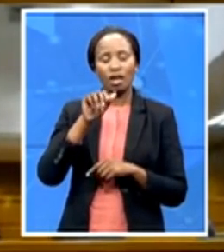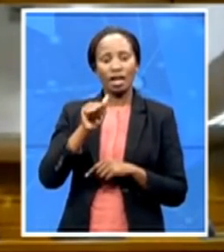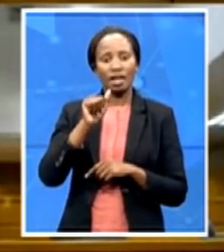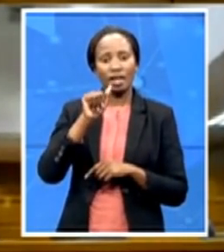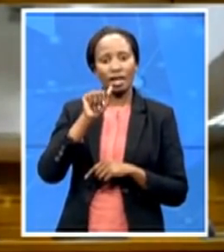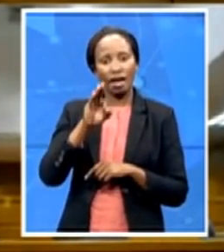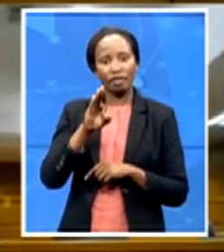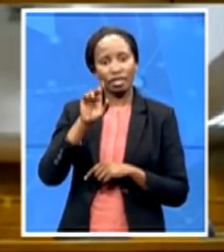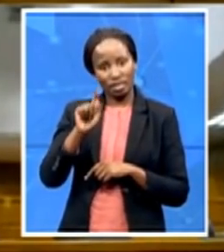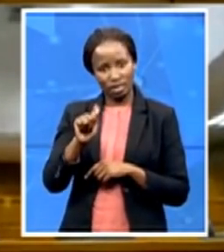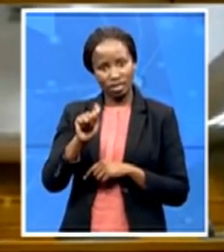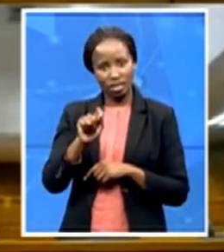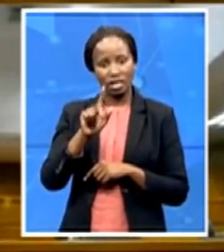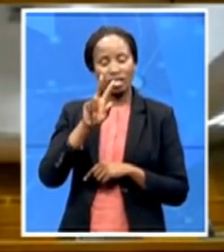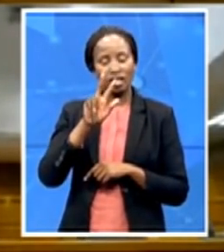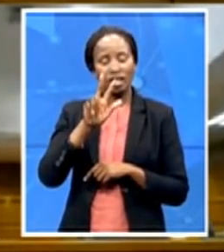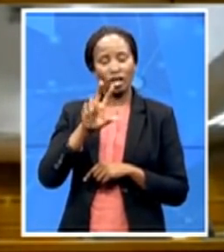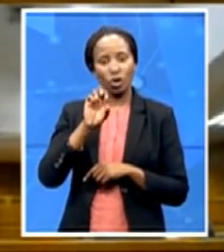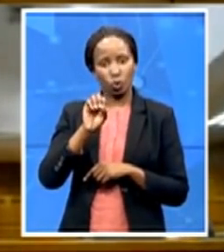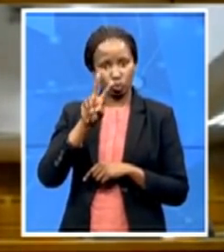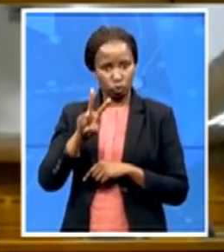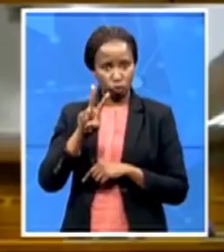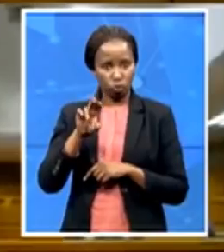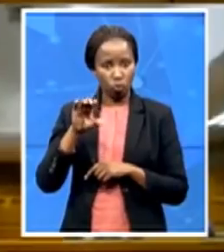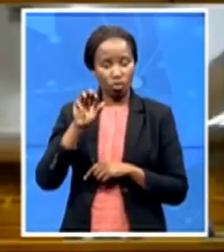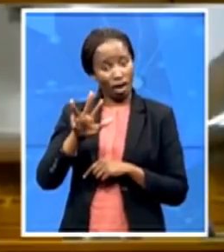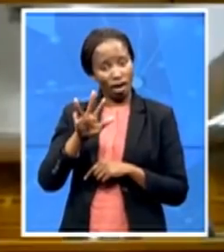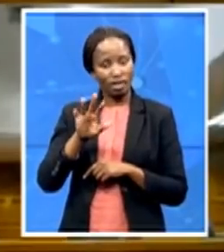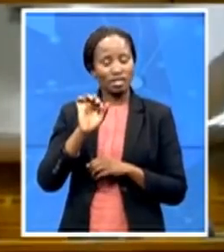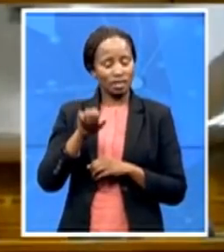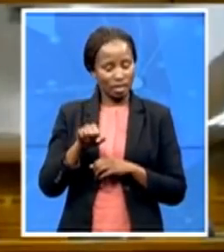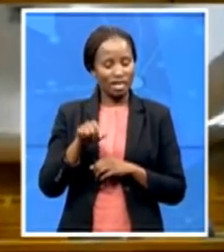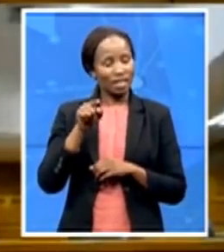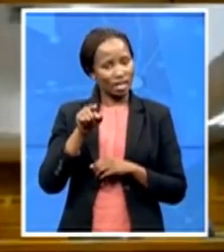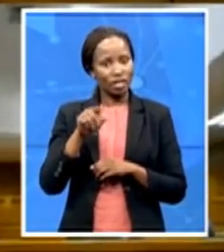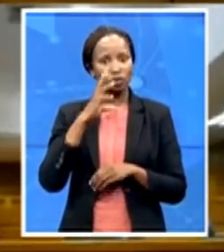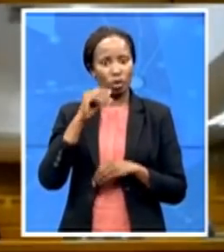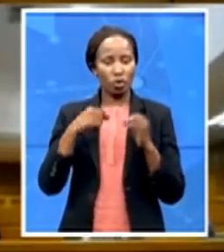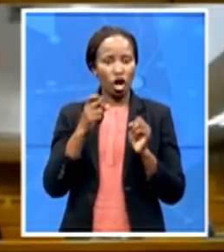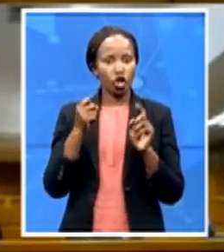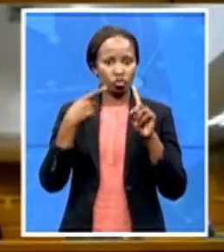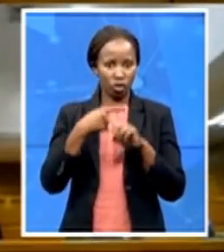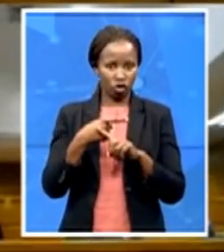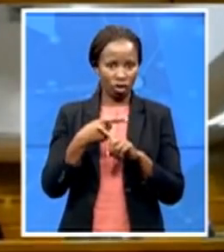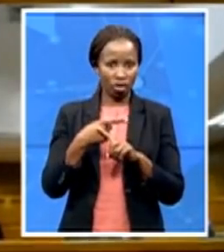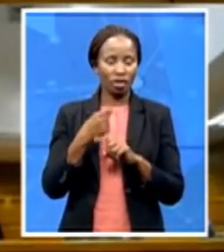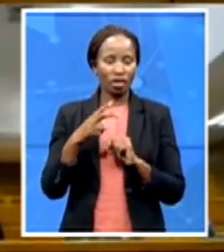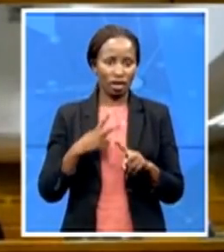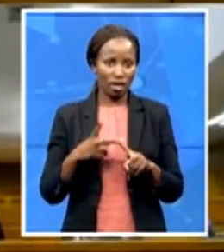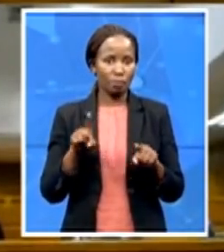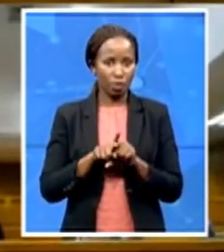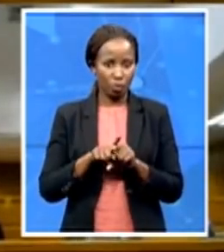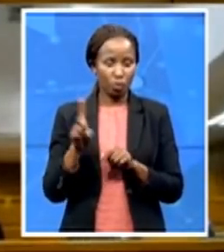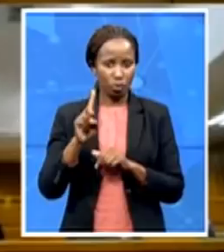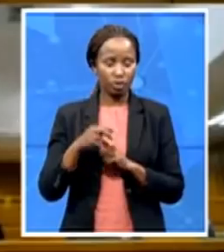yes, it is a question of construction. And there are 2 ultimate problems here.